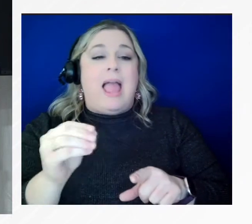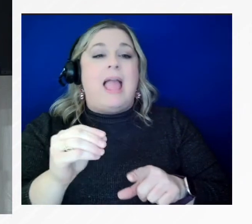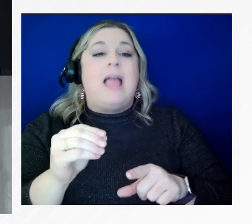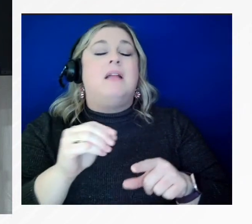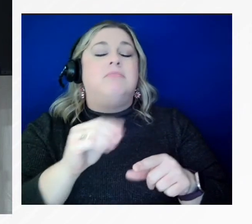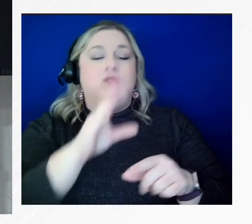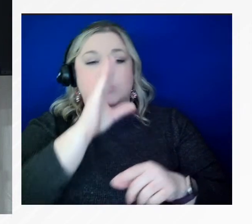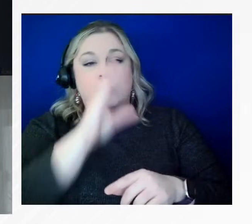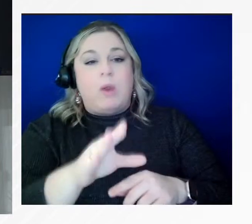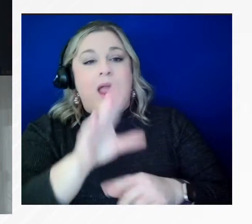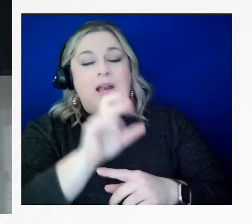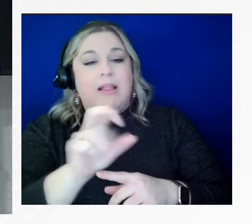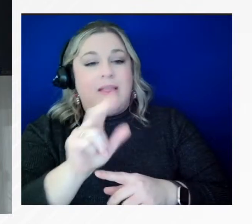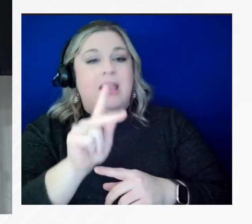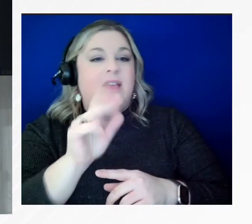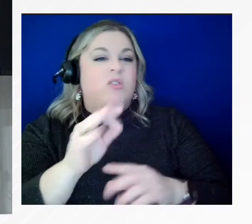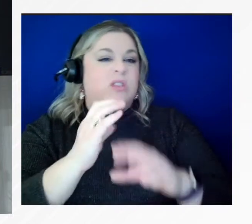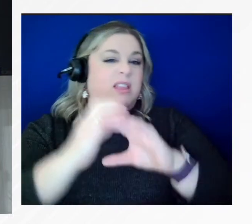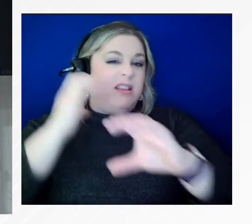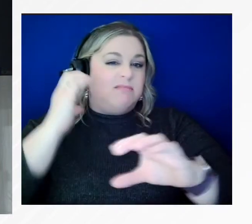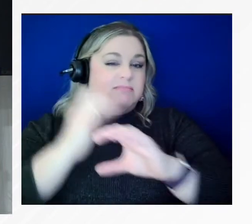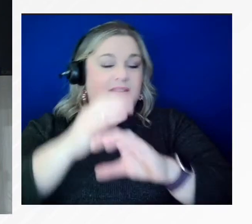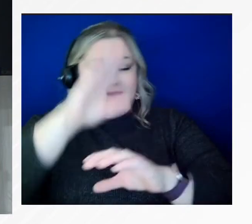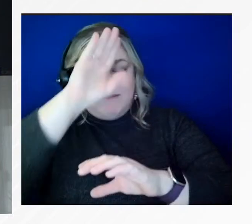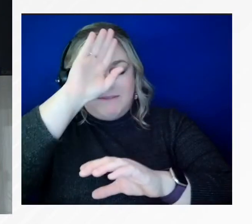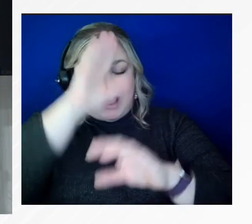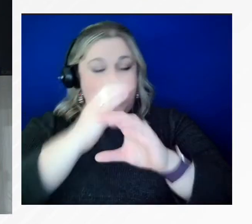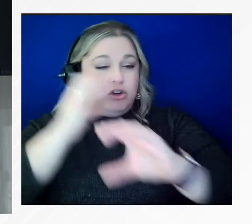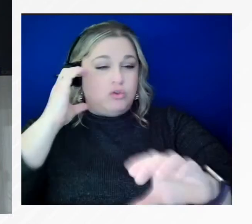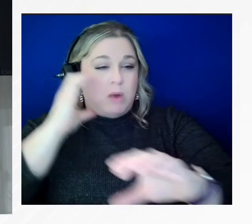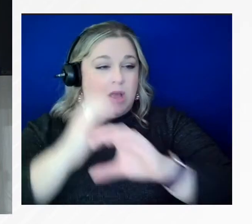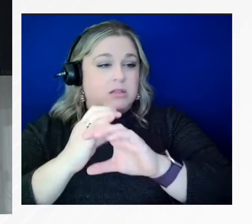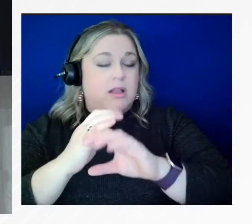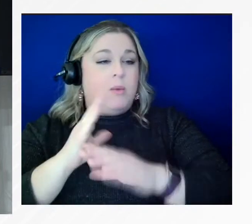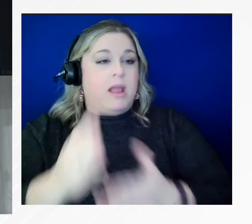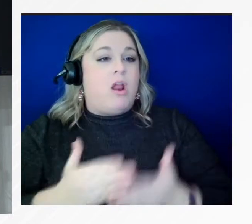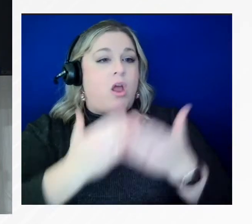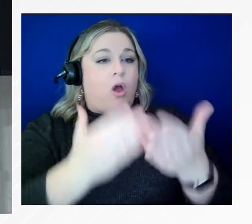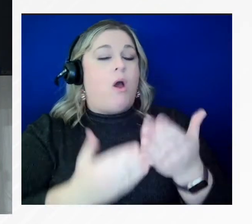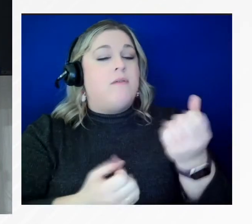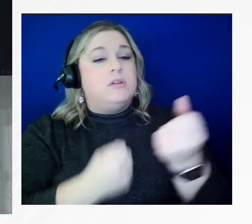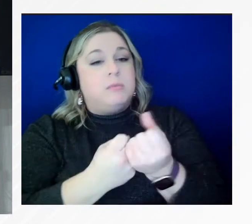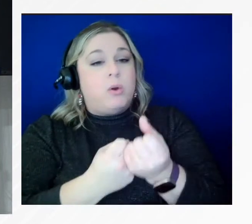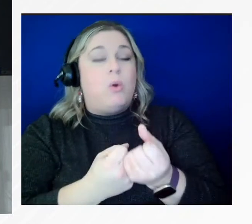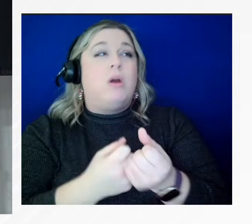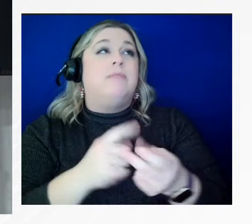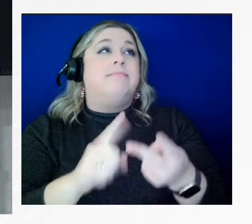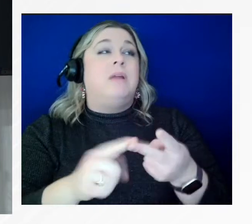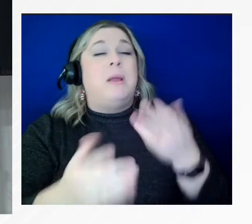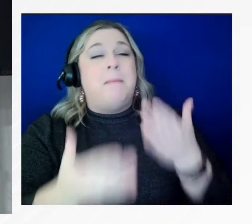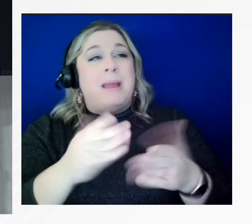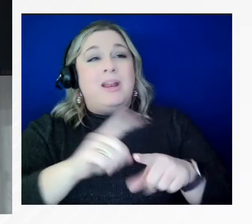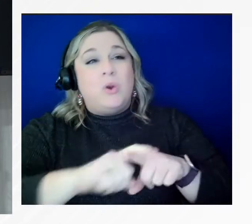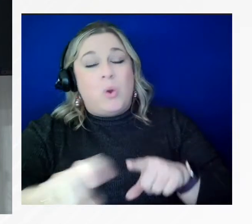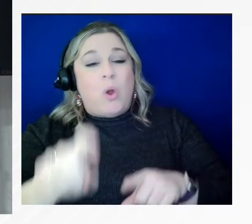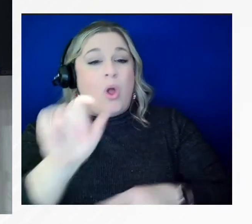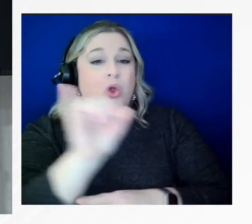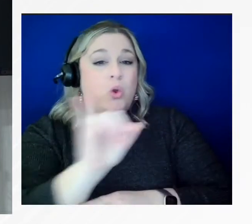offer support. It might be that you need to talk to your insurance company. You might have a